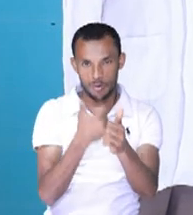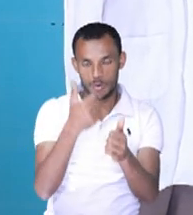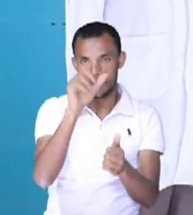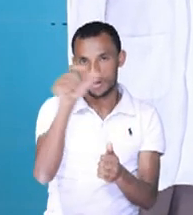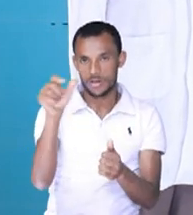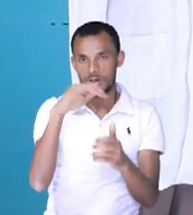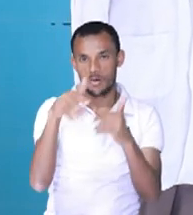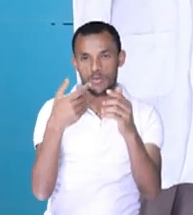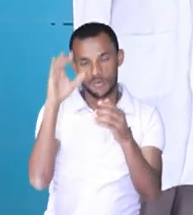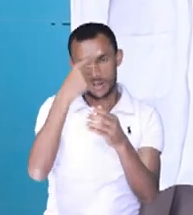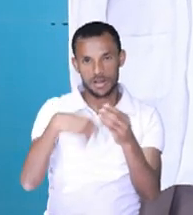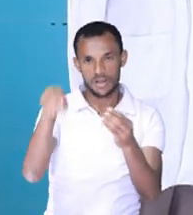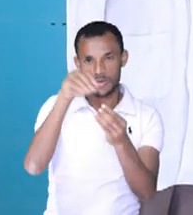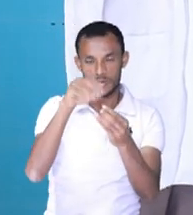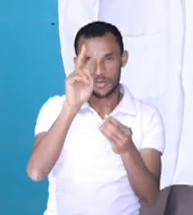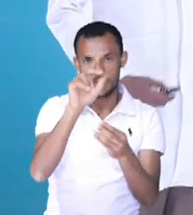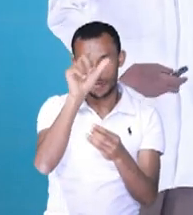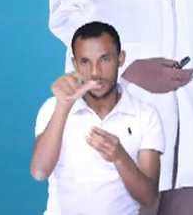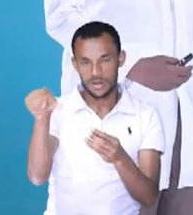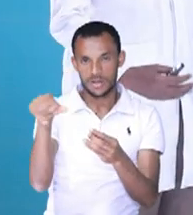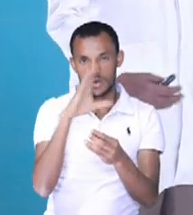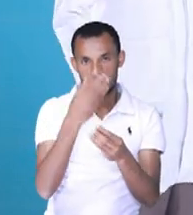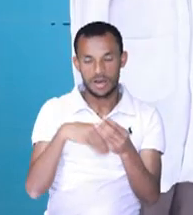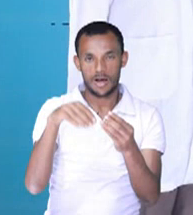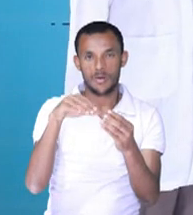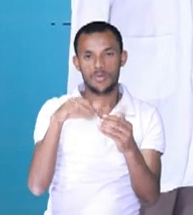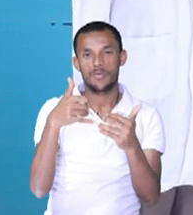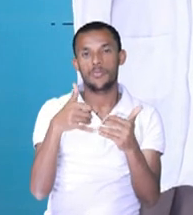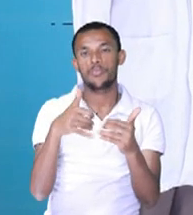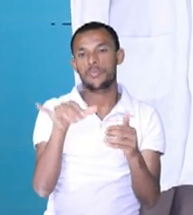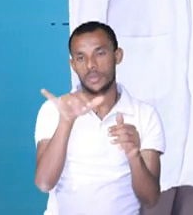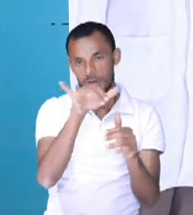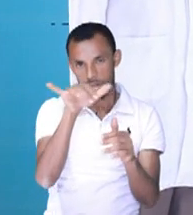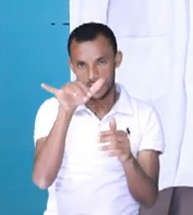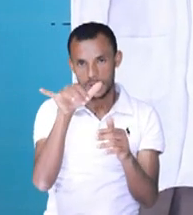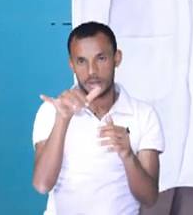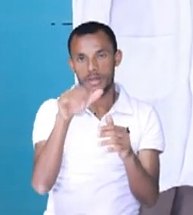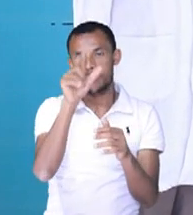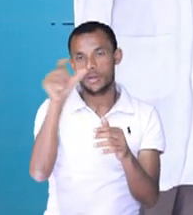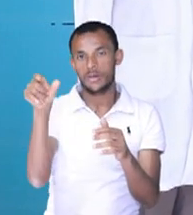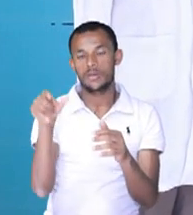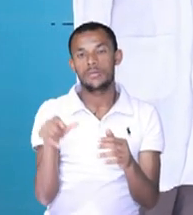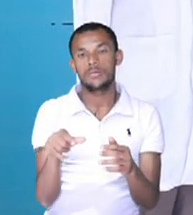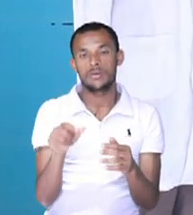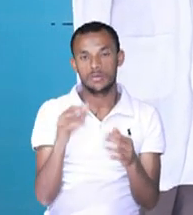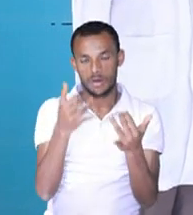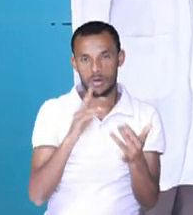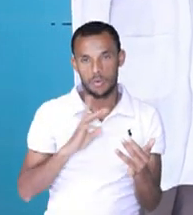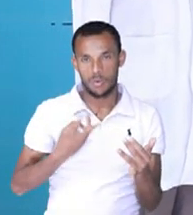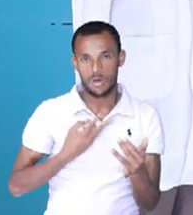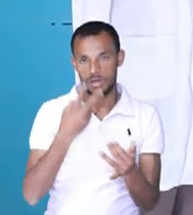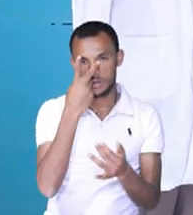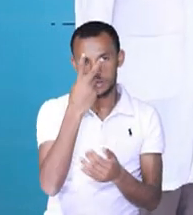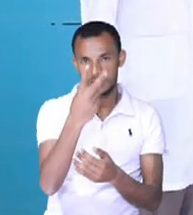matrices. And how to find the scalar multiple of a given matrix. Today we are trying